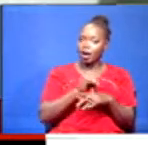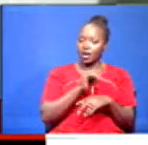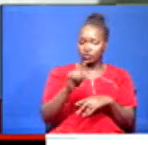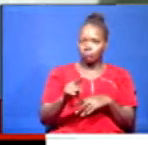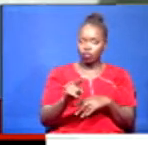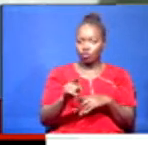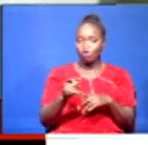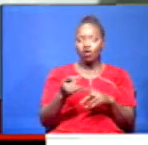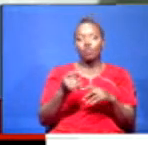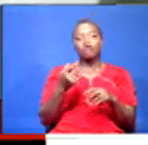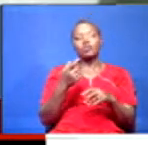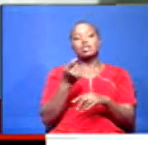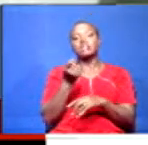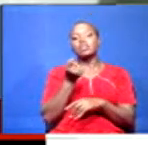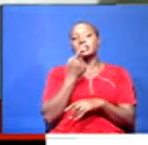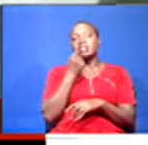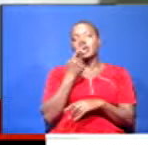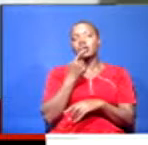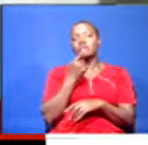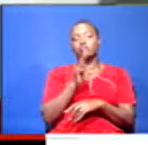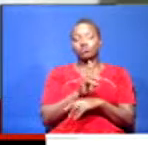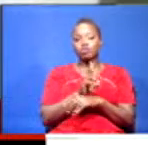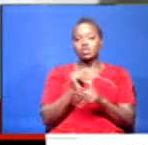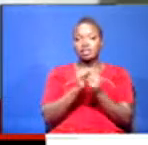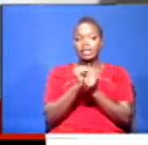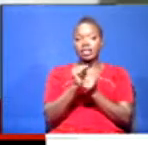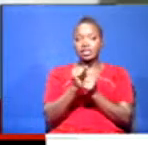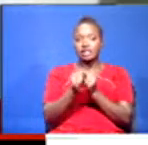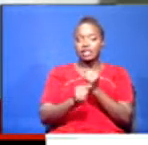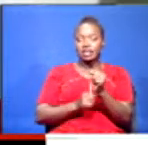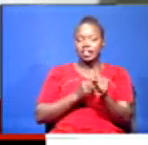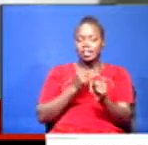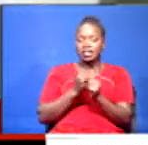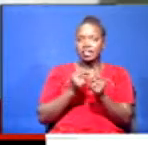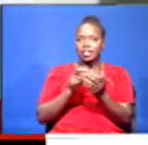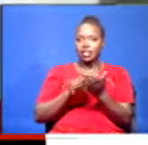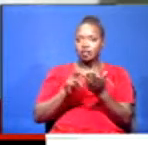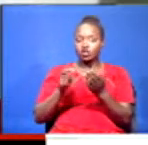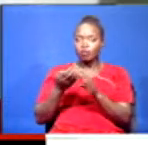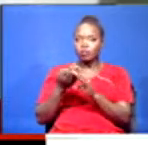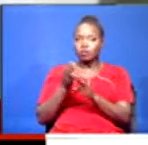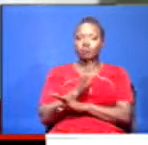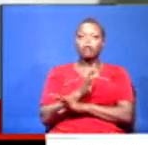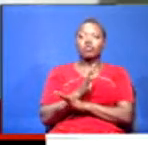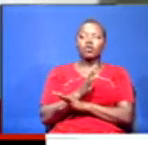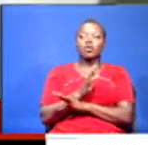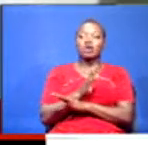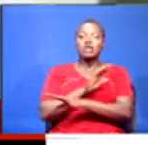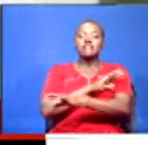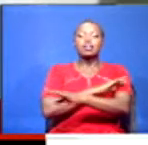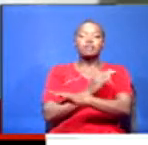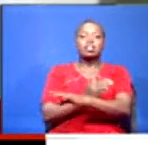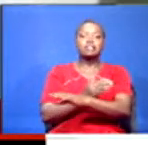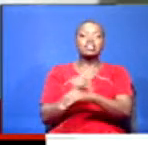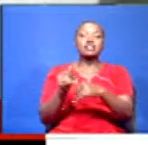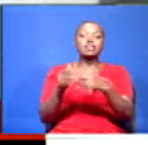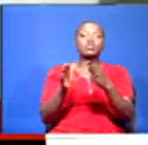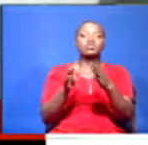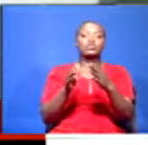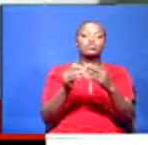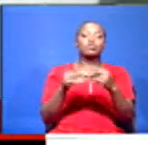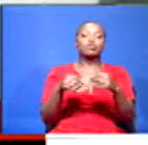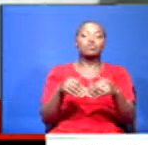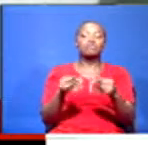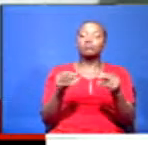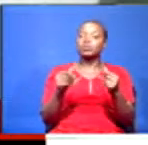her existing 10-year suspension. As a result of Okagbare's additional ban, Nigeria has lost its potential qualification